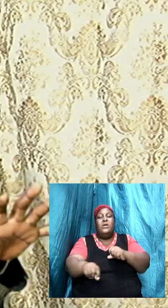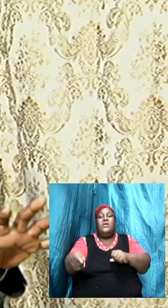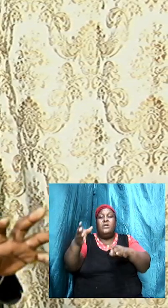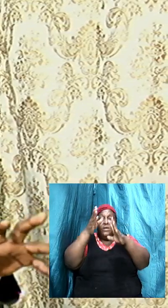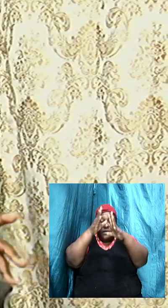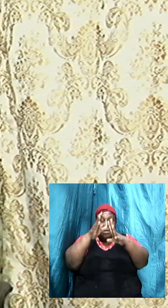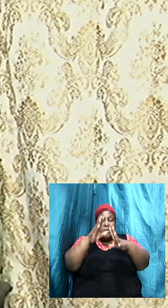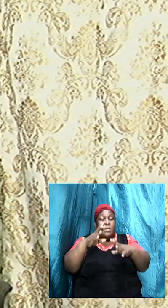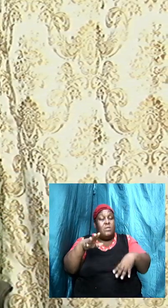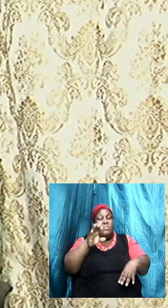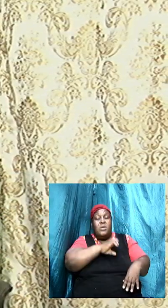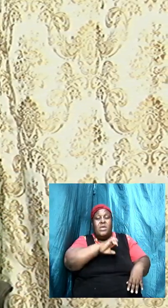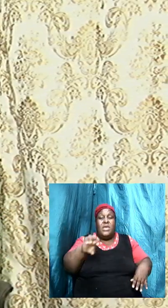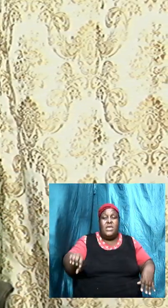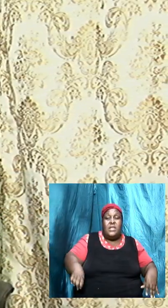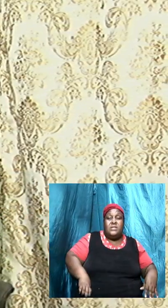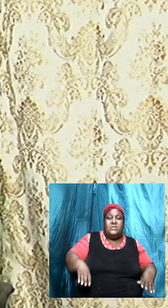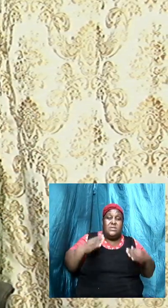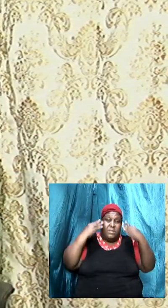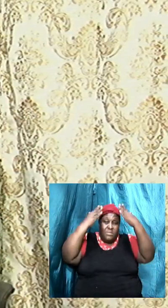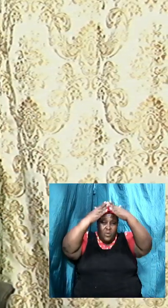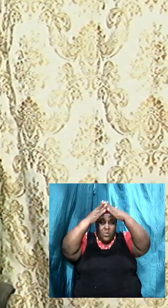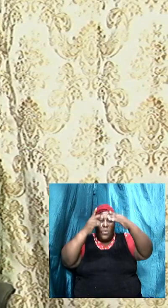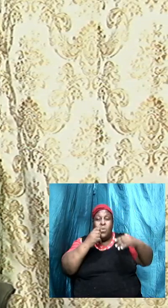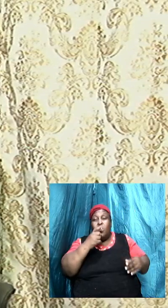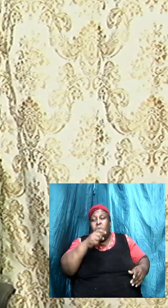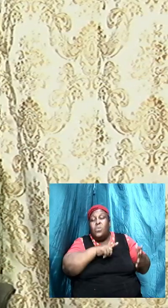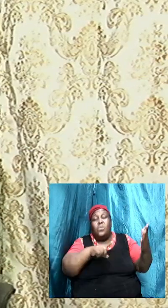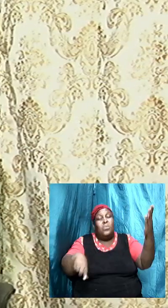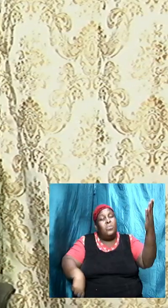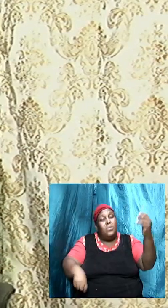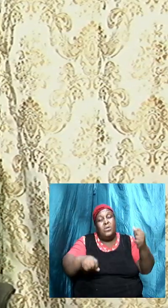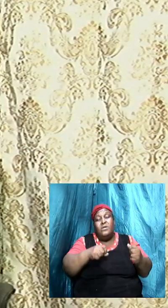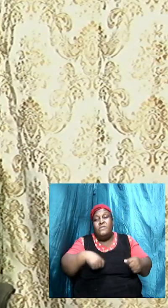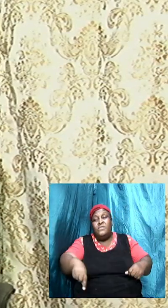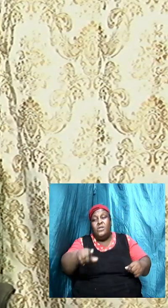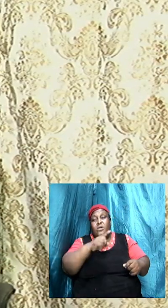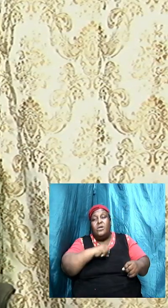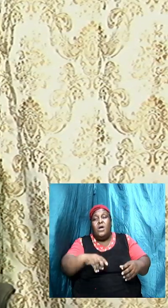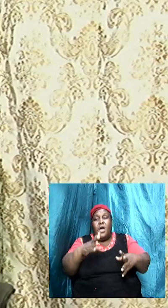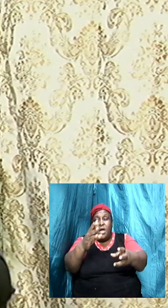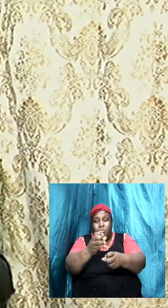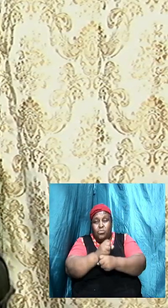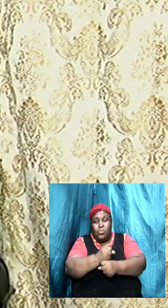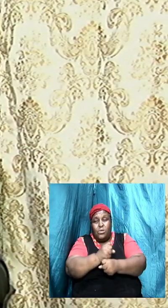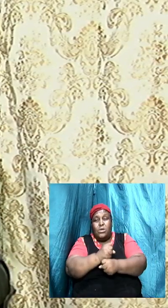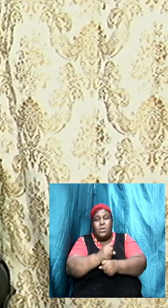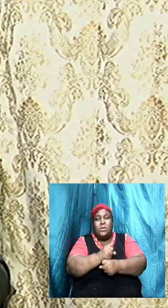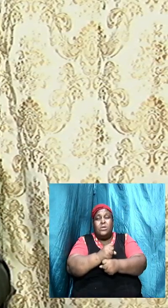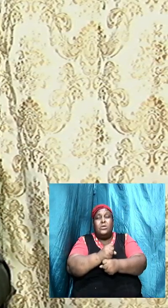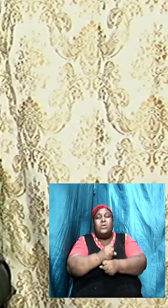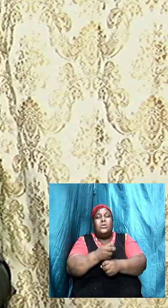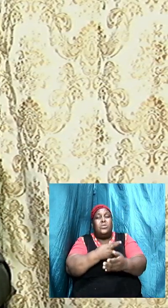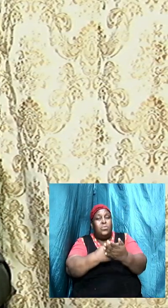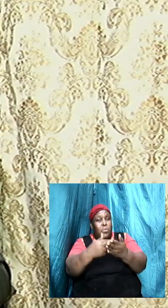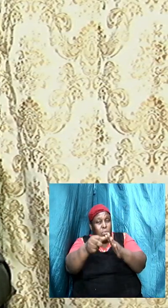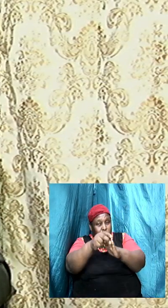your elders and your bishop who love the Lord and uphold holiness and uphold righteousness?